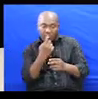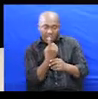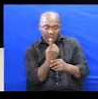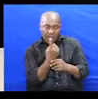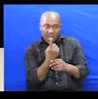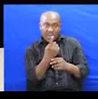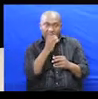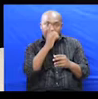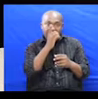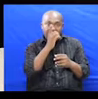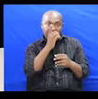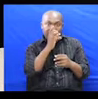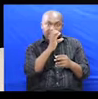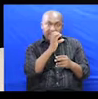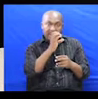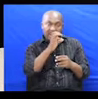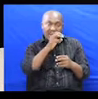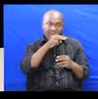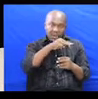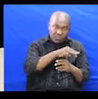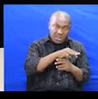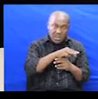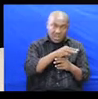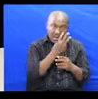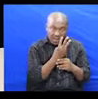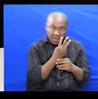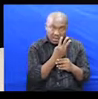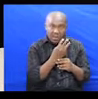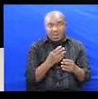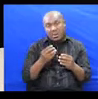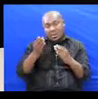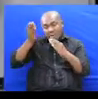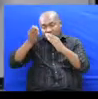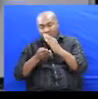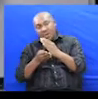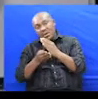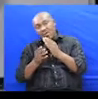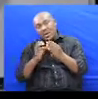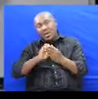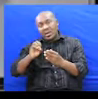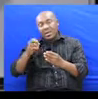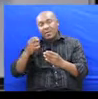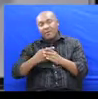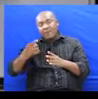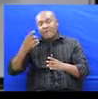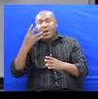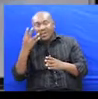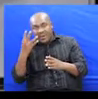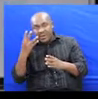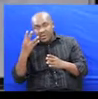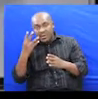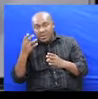decimeter cubic times 400 centimeter cubic divided by 1,000